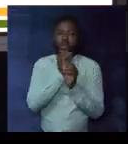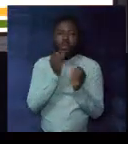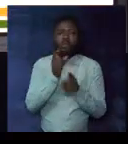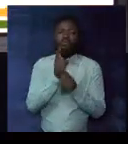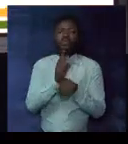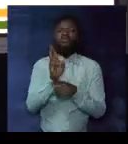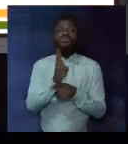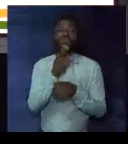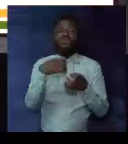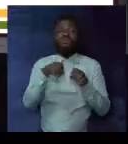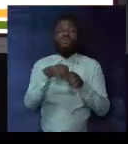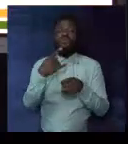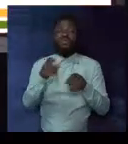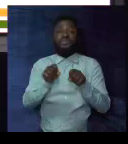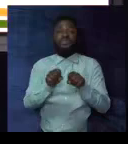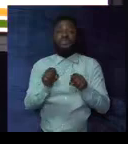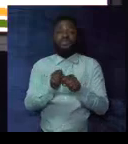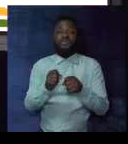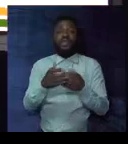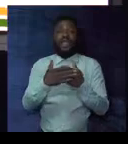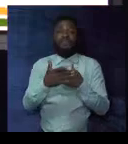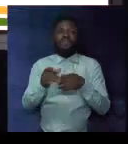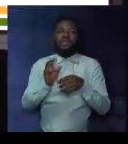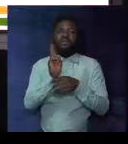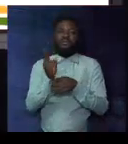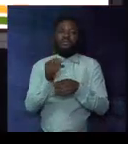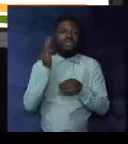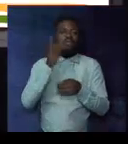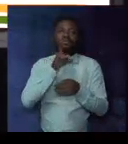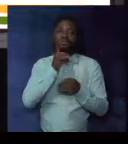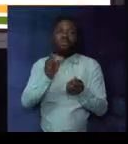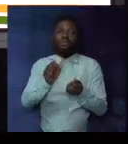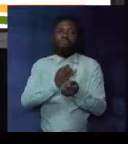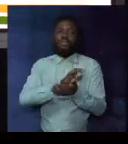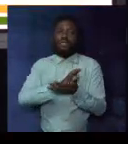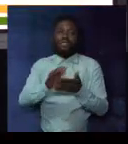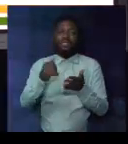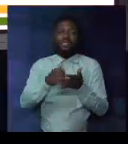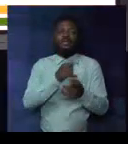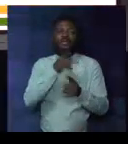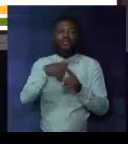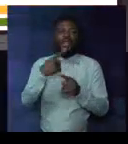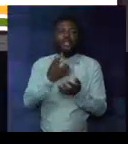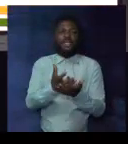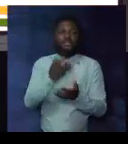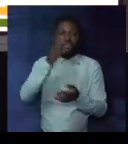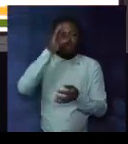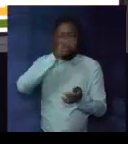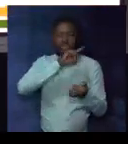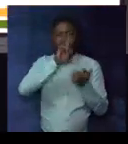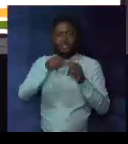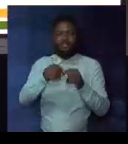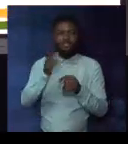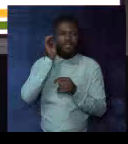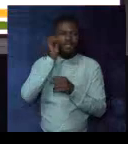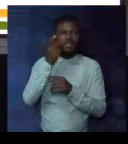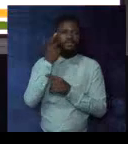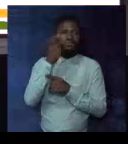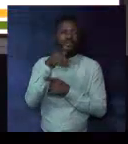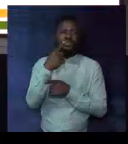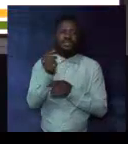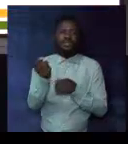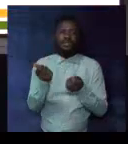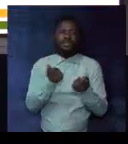car anyhow. Even the shoes, after being used, he will not clean it. So at the end, when the rich man came visiting, he